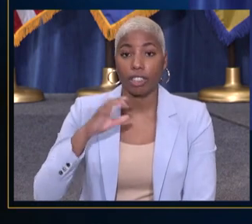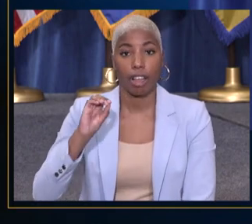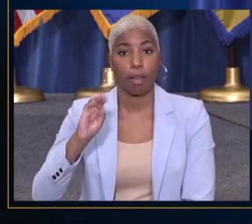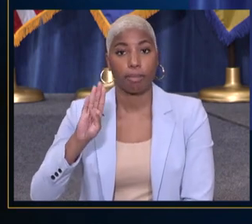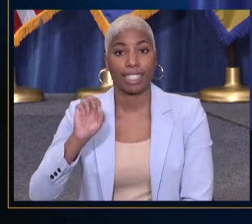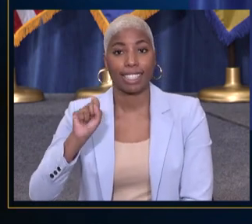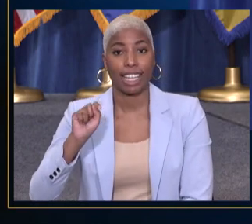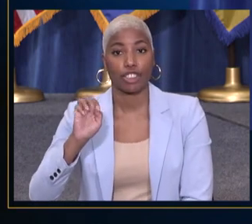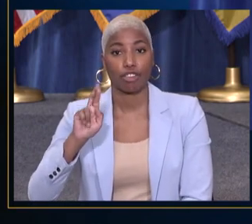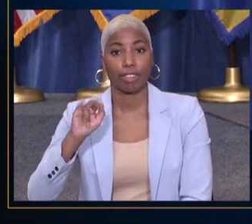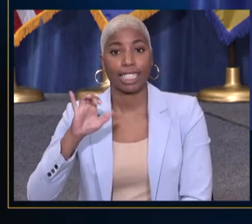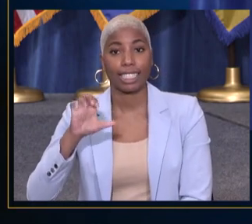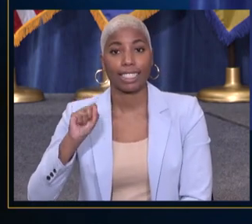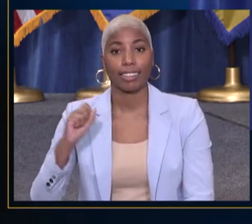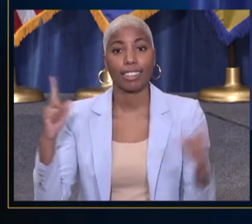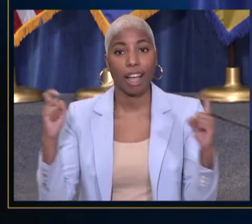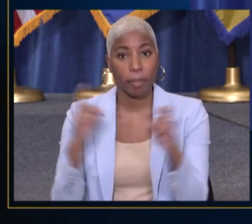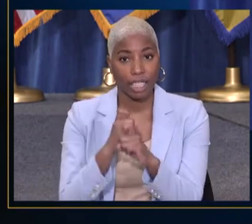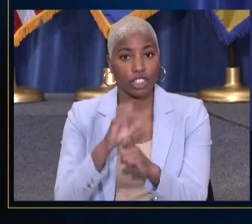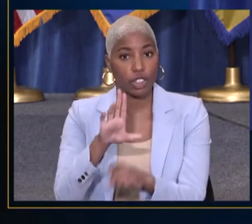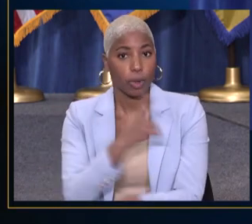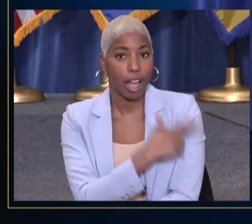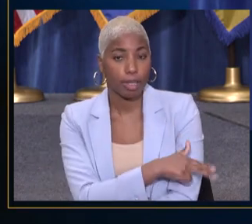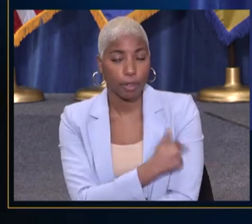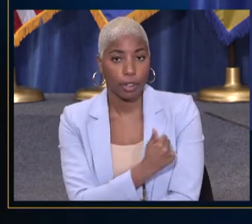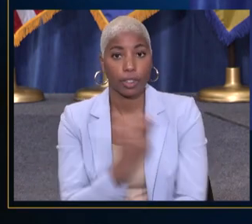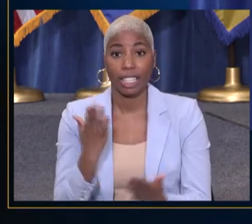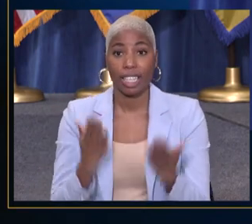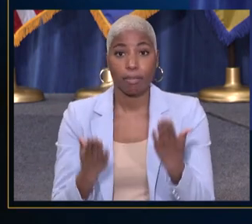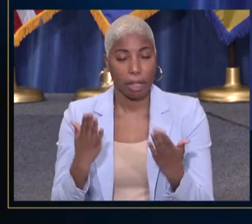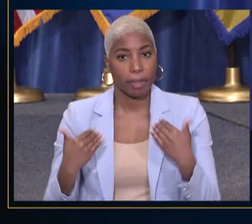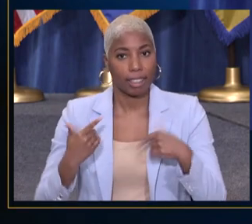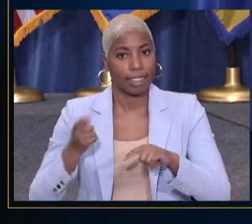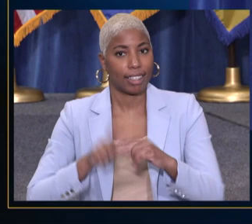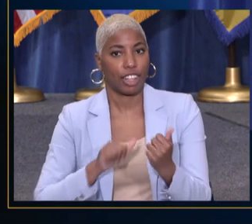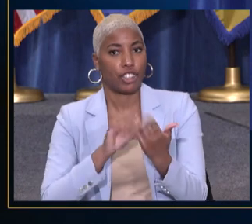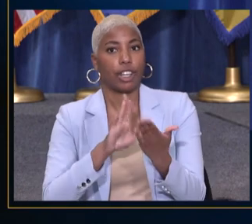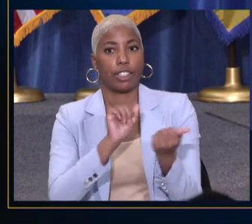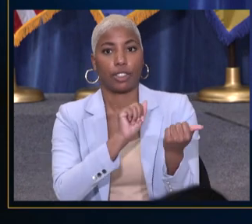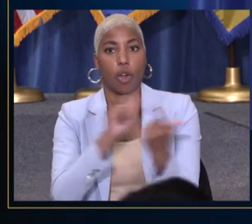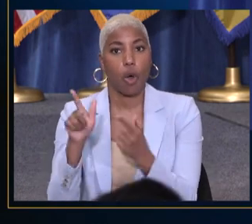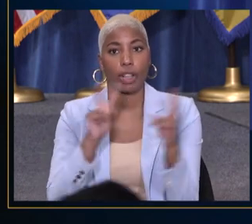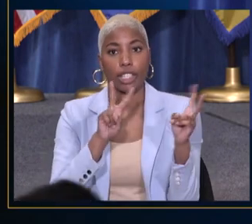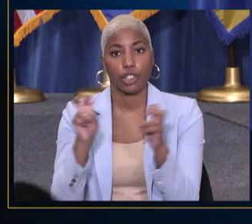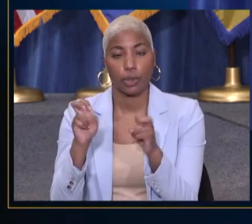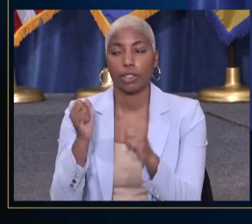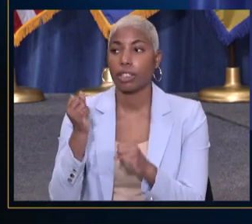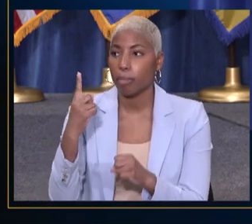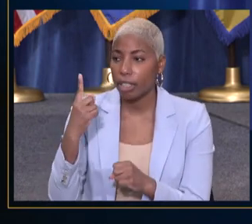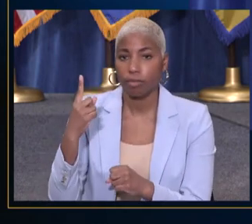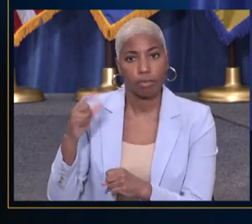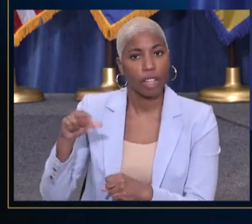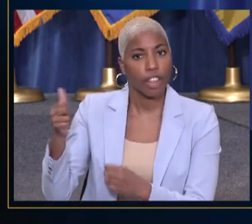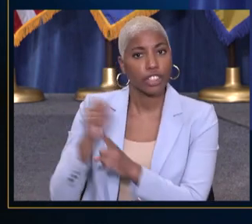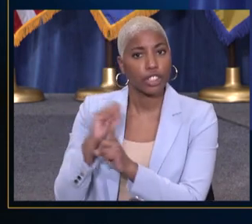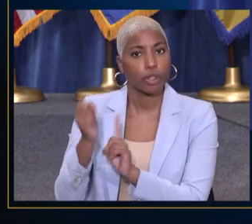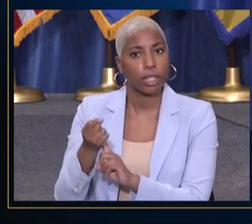as many issues that hospitals maybe they can't address, in other cases, there are absolutely